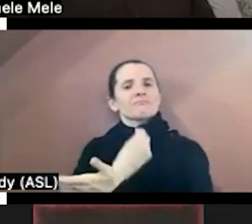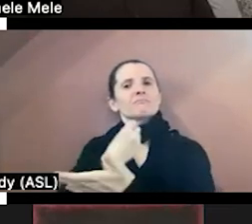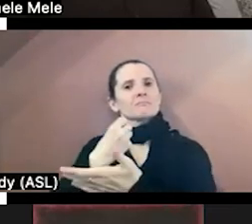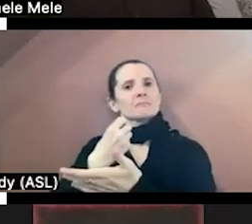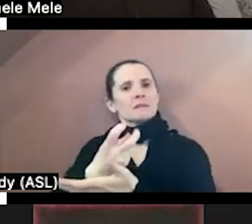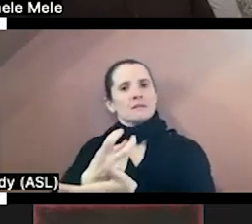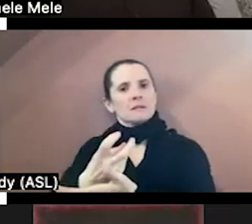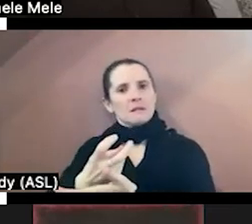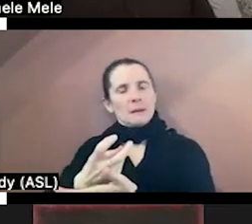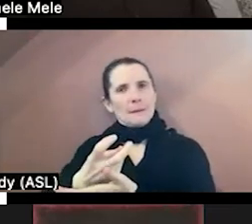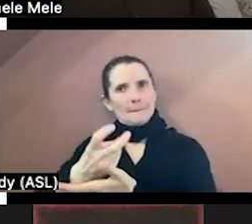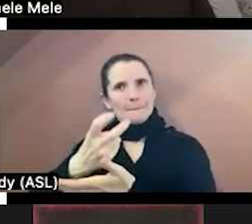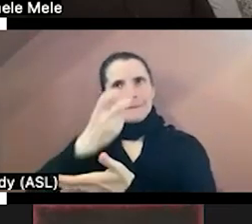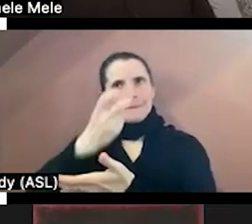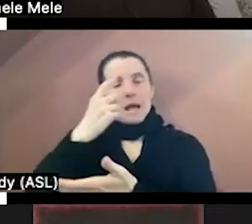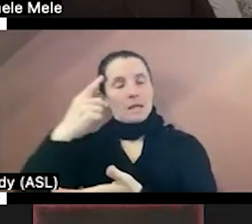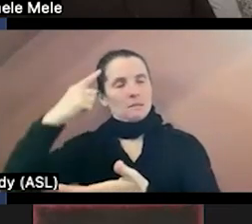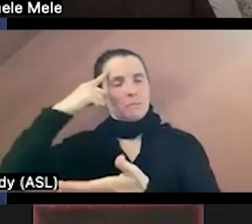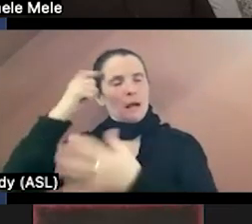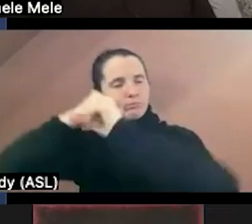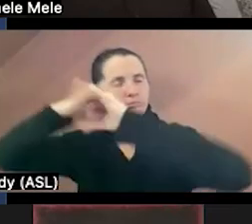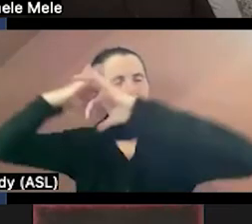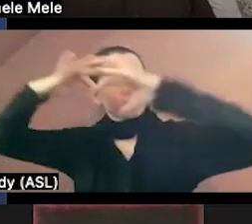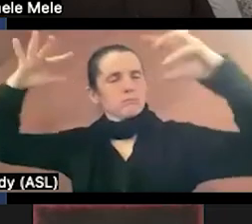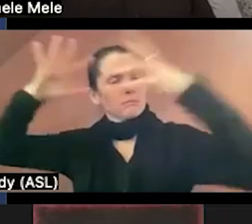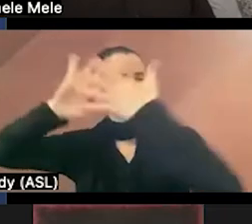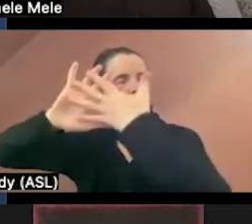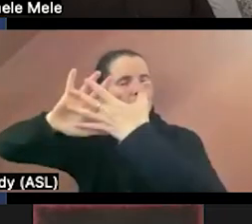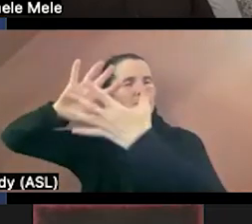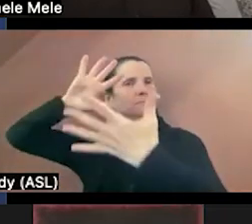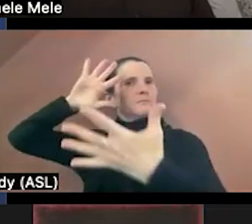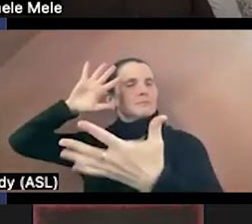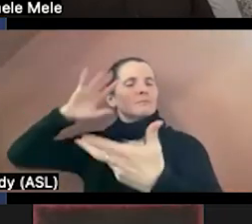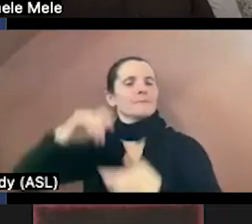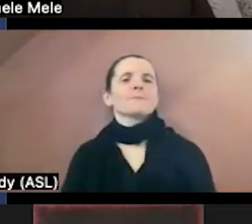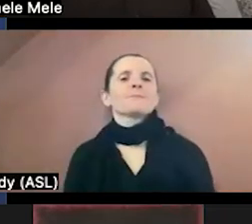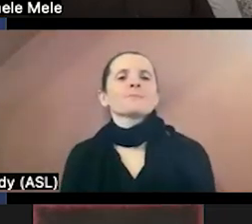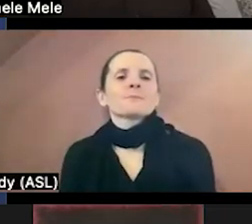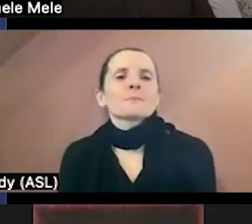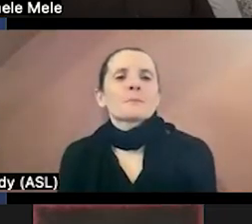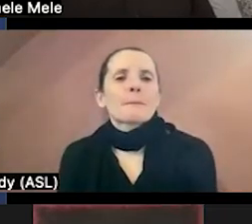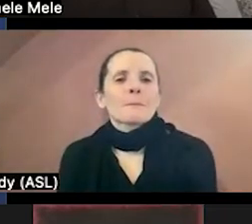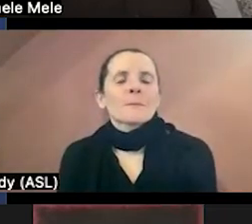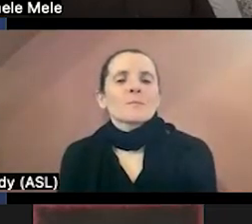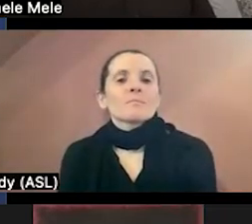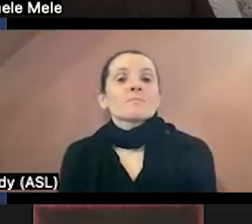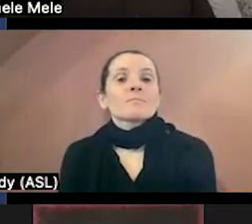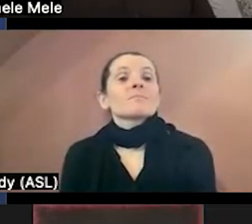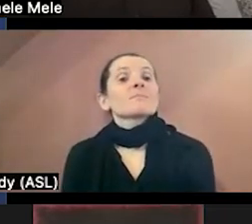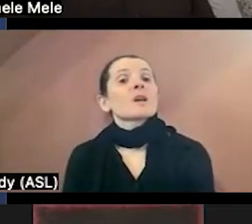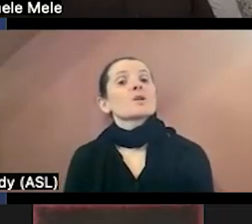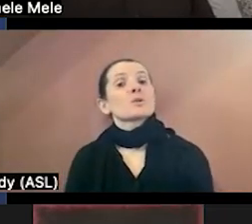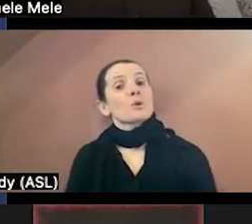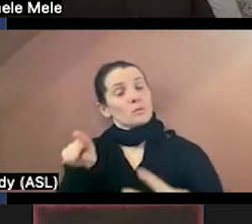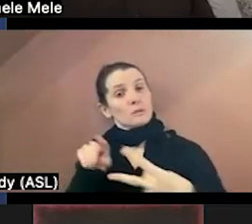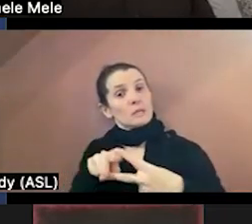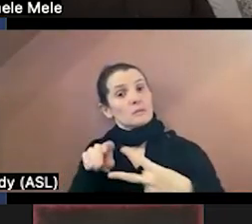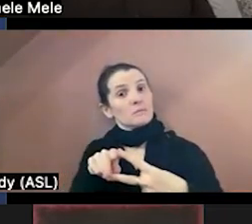without sight. Next slide. They have not been an exception, though. There have